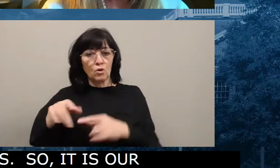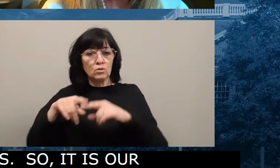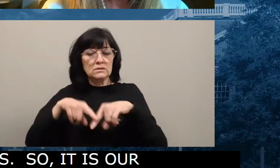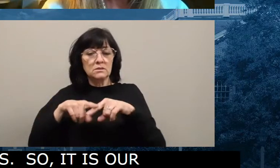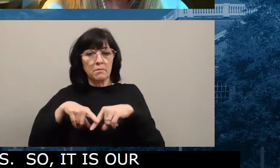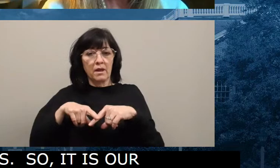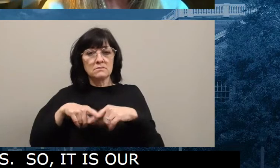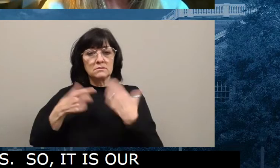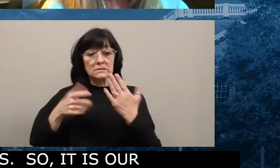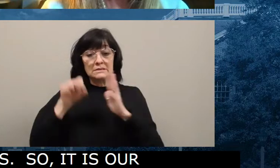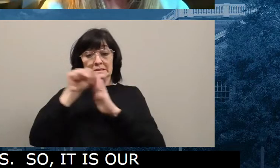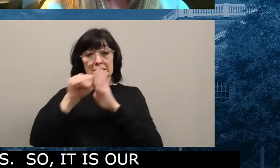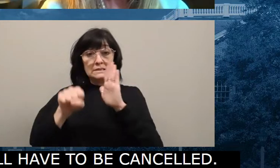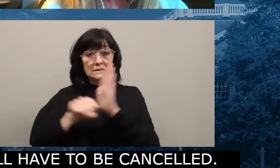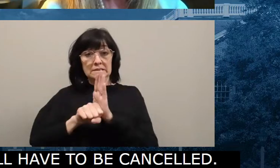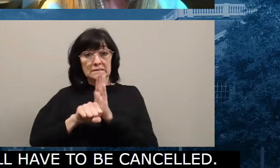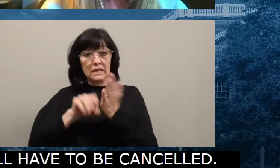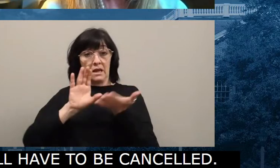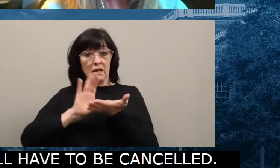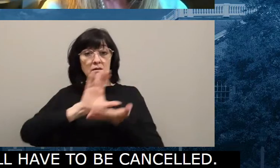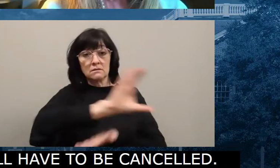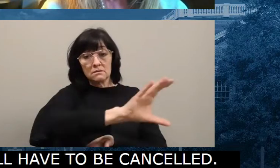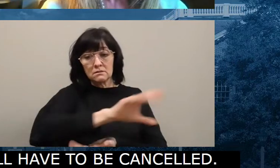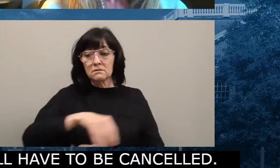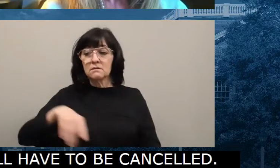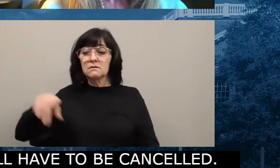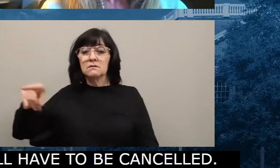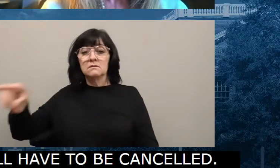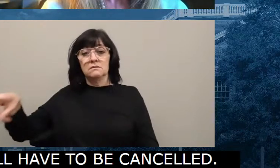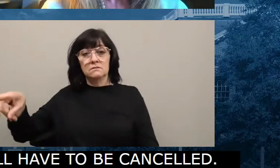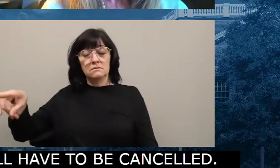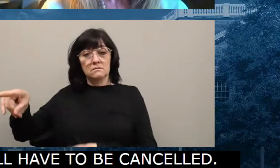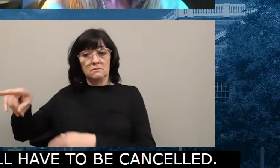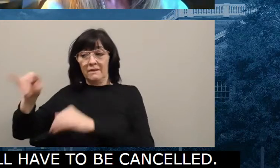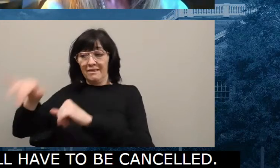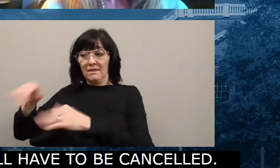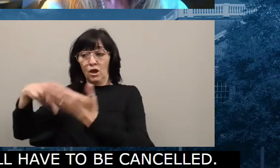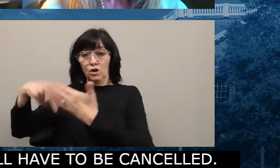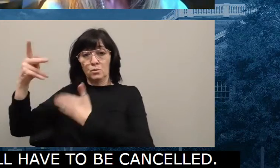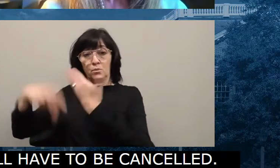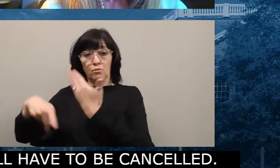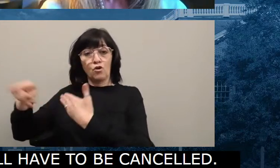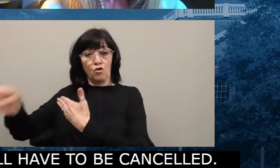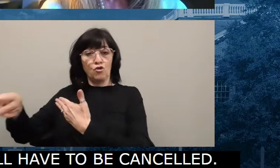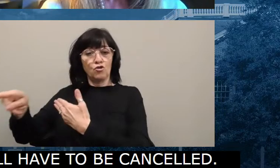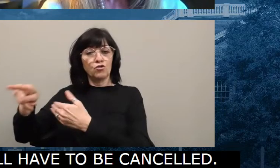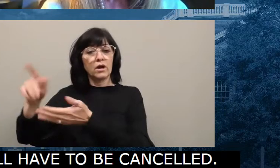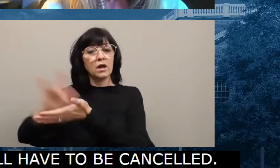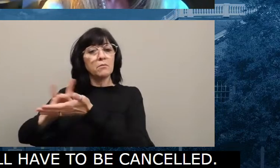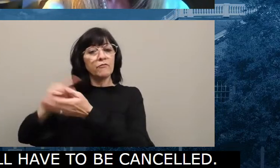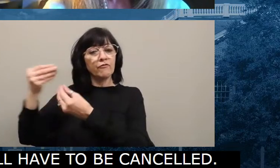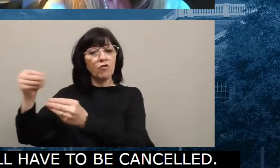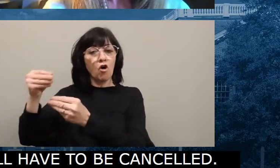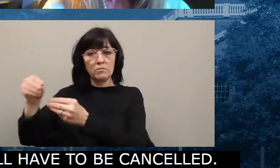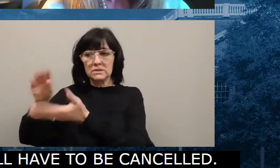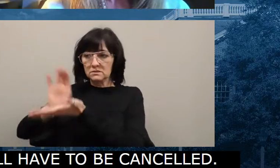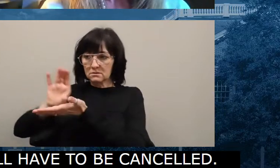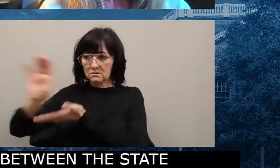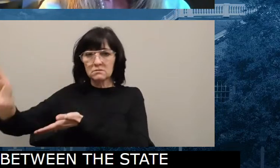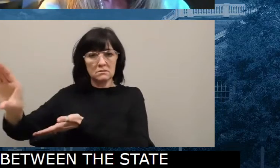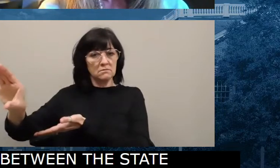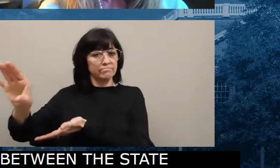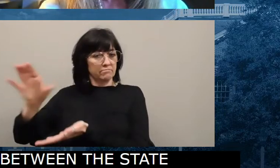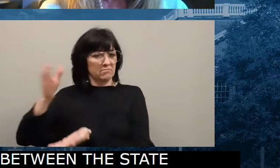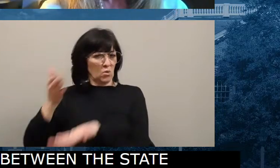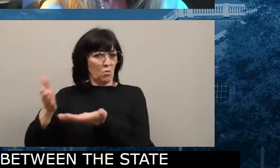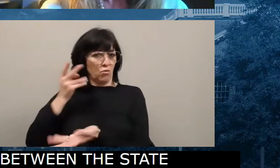pharmacy allocation. They just know that they have an appointment at a given pharmacy that's going to be canceled. And we're going to see some of that. With respect